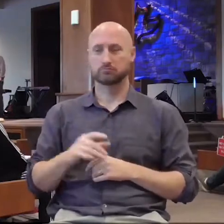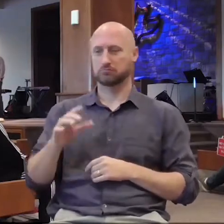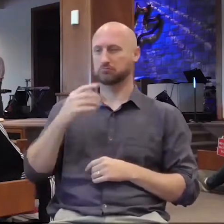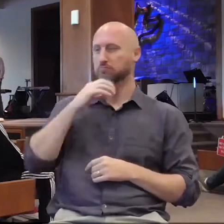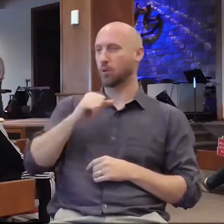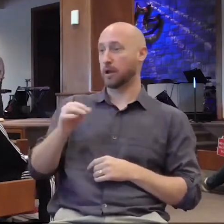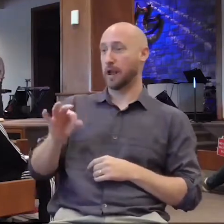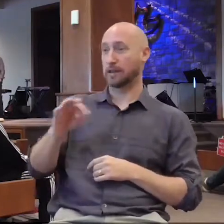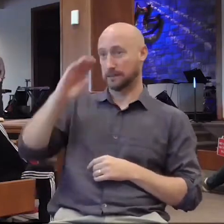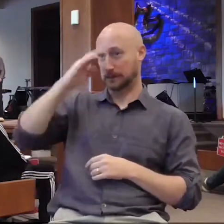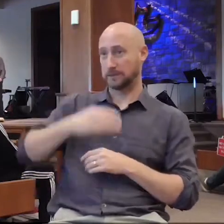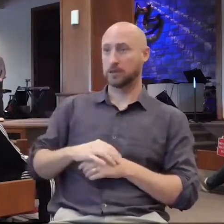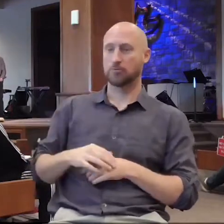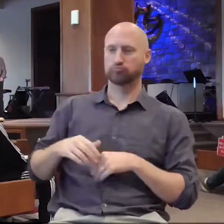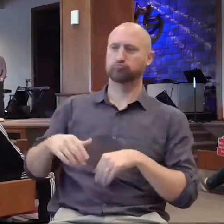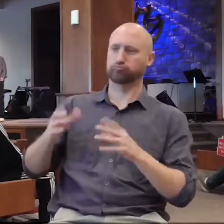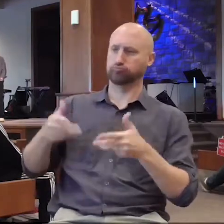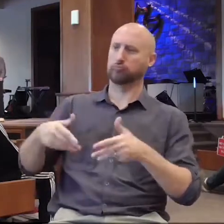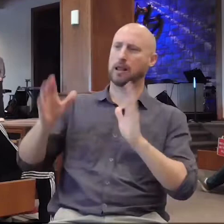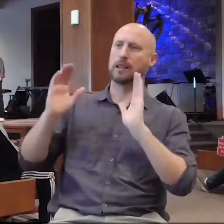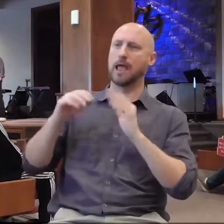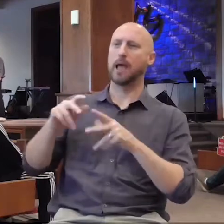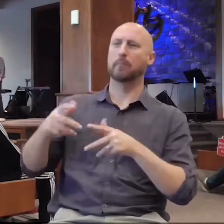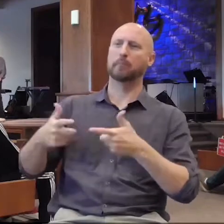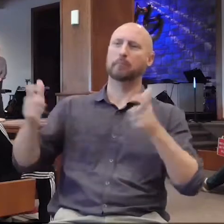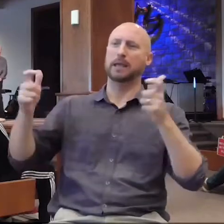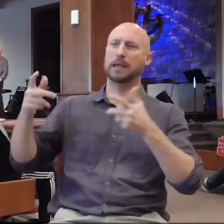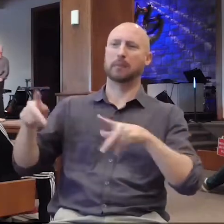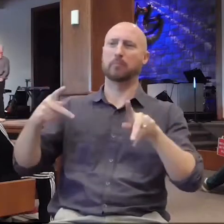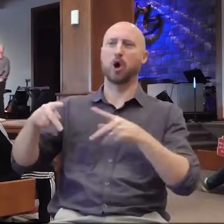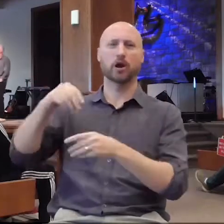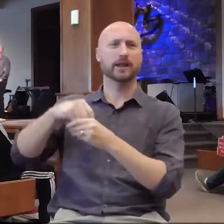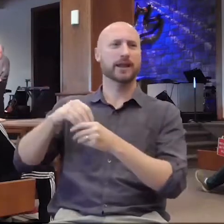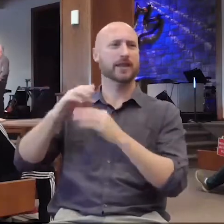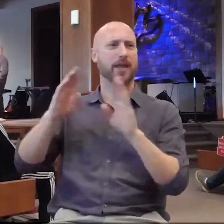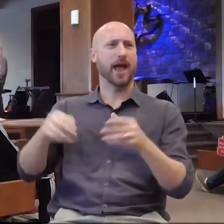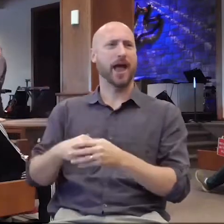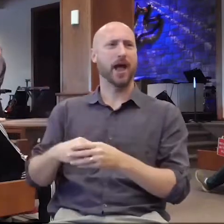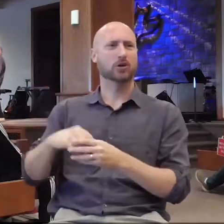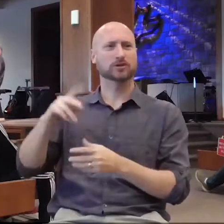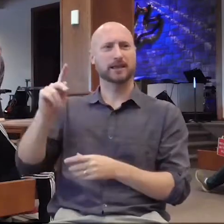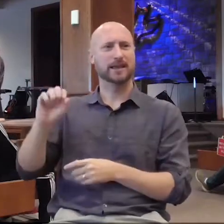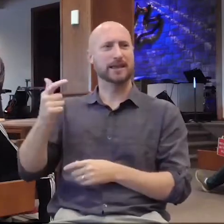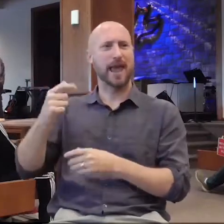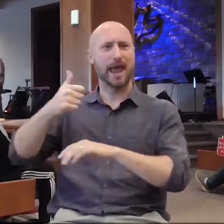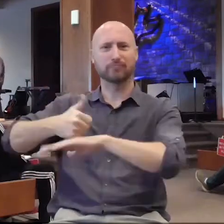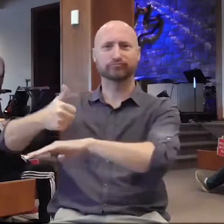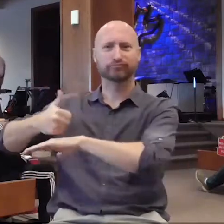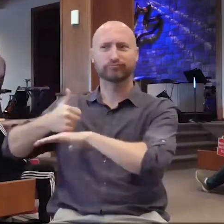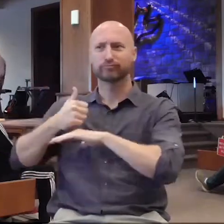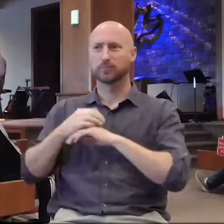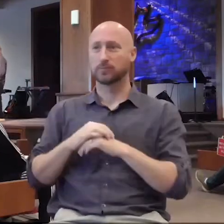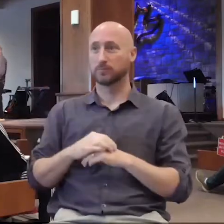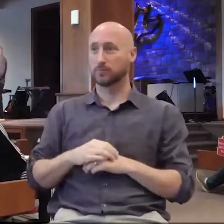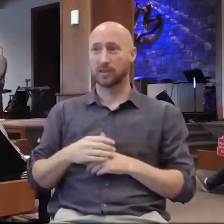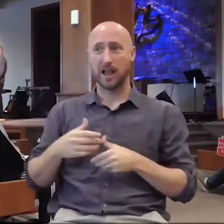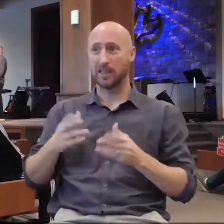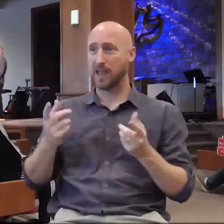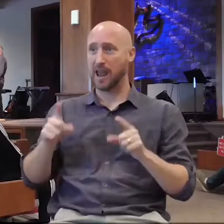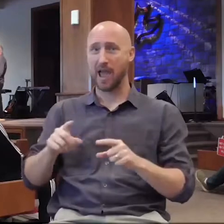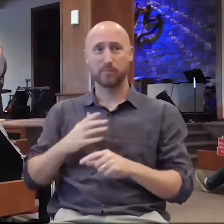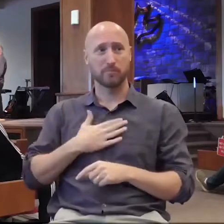he's almost 21, have keg parties in the house. You're letting things in your life that you would never let in your own life when you were back